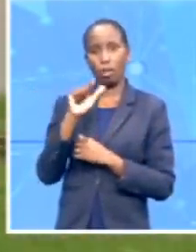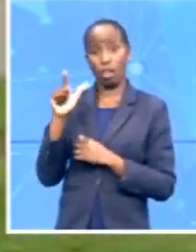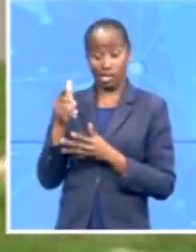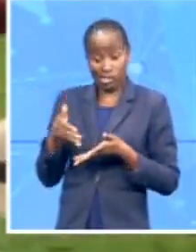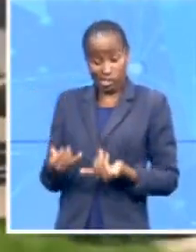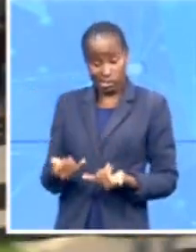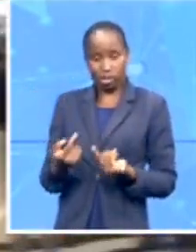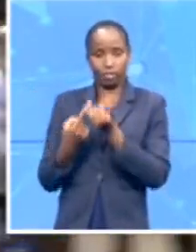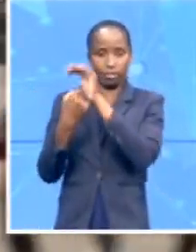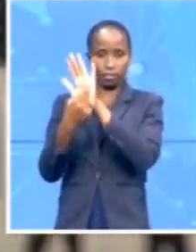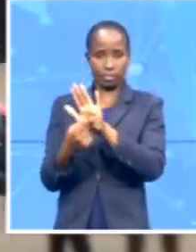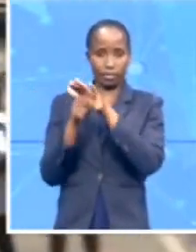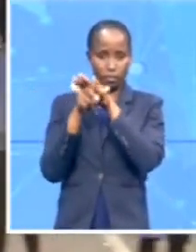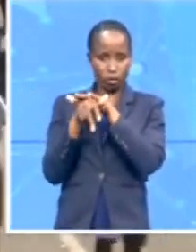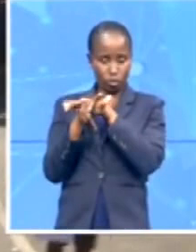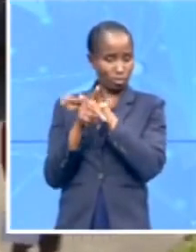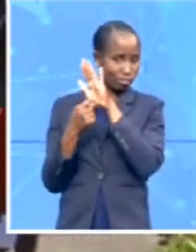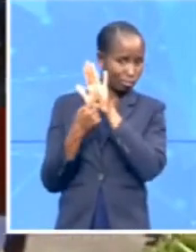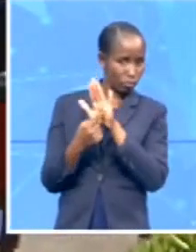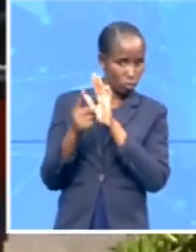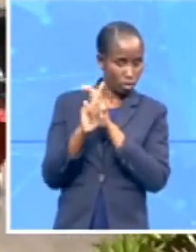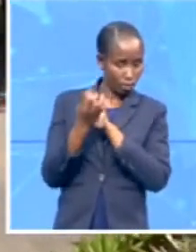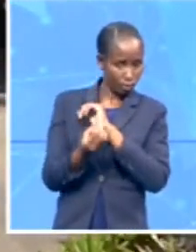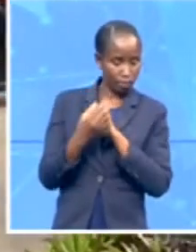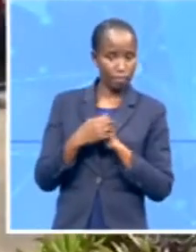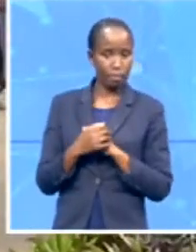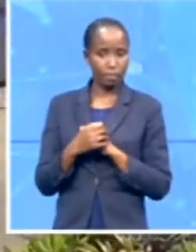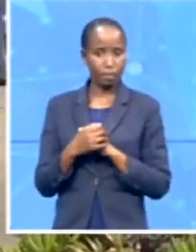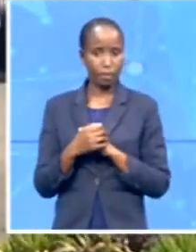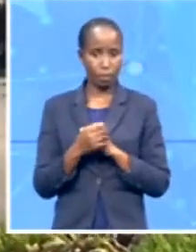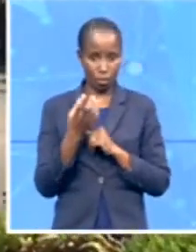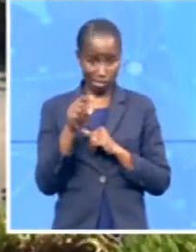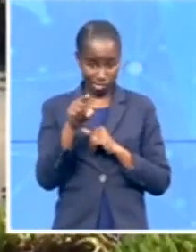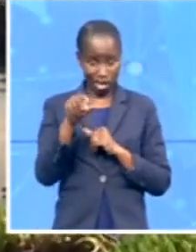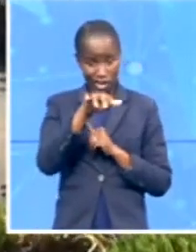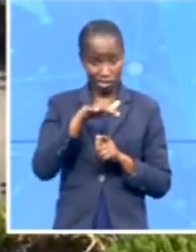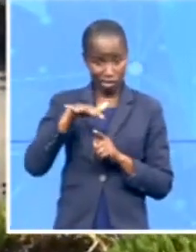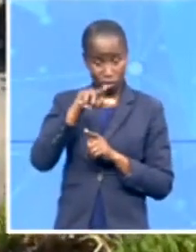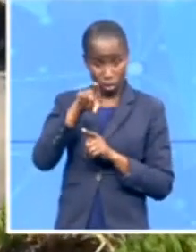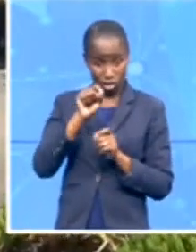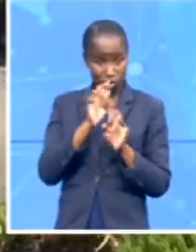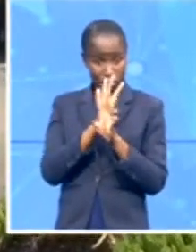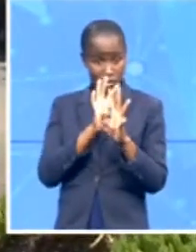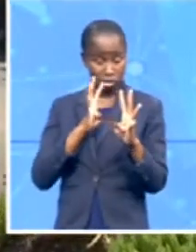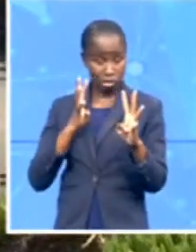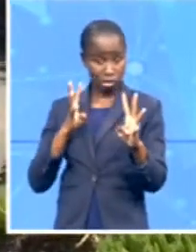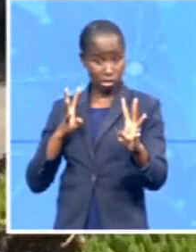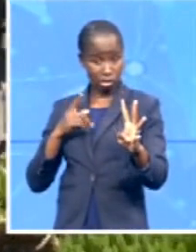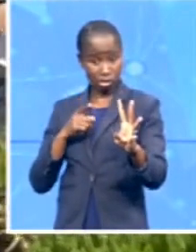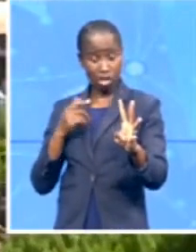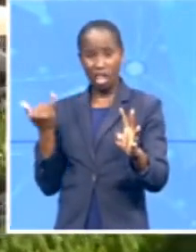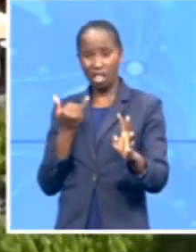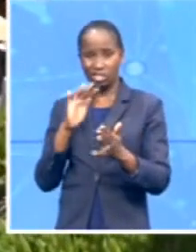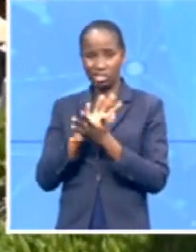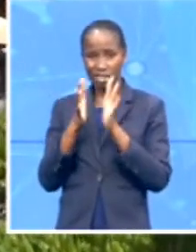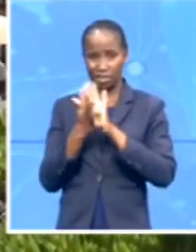a juxtaposition of a situation where these queues that we're seeing right now outside the SASSA offices at the Maponya Mall are the queues that